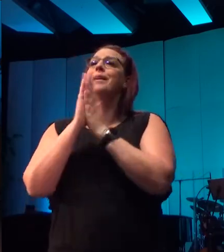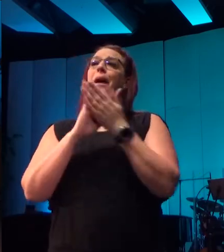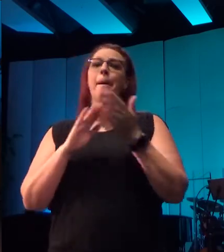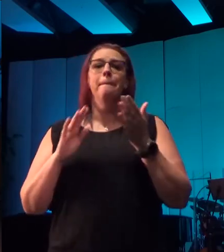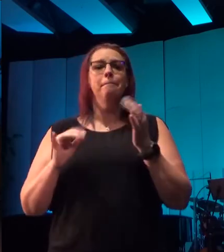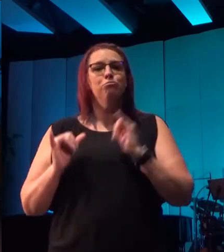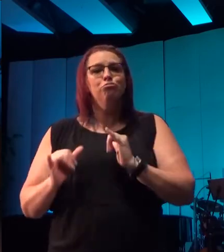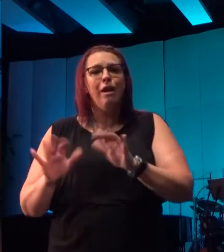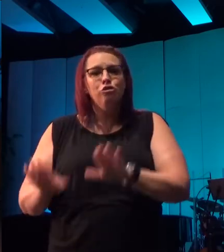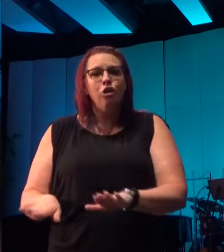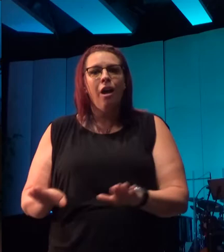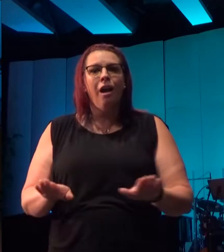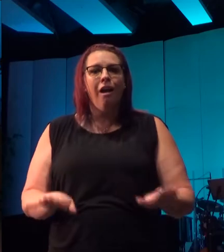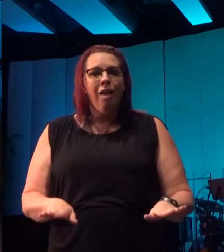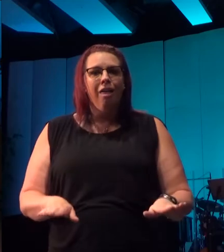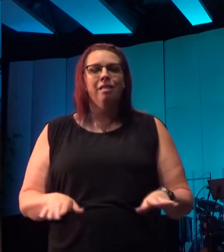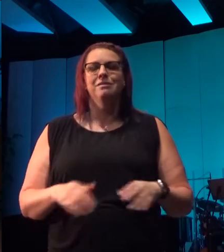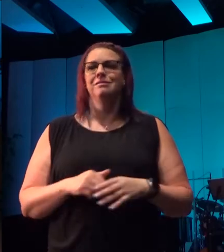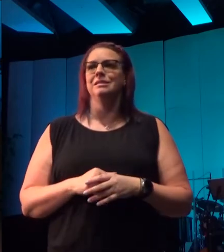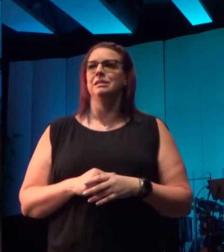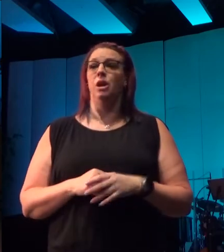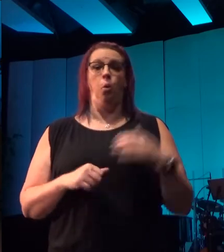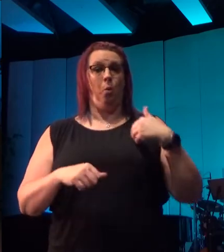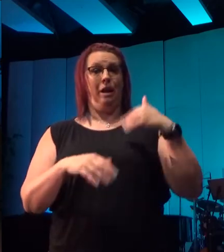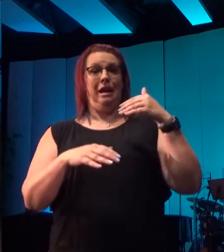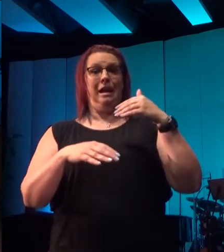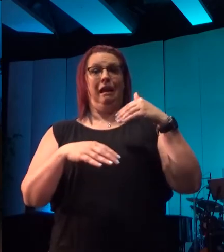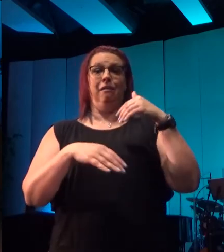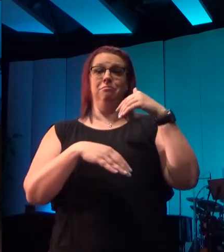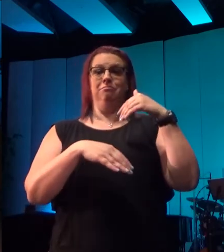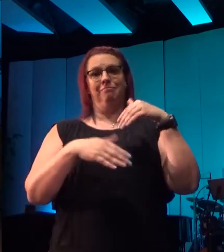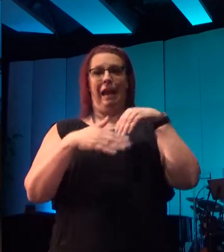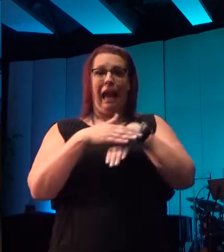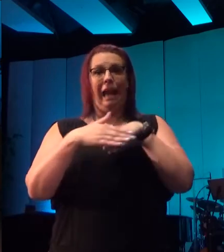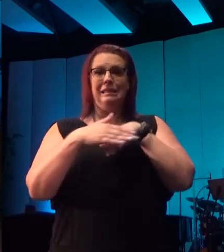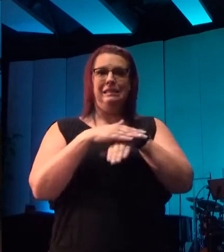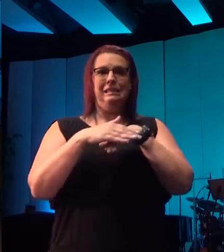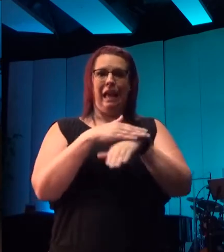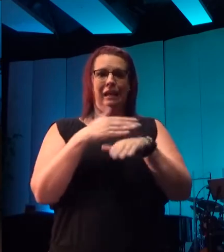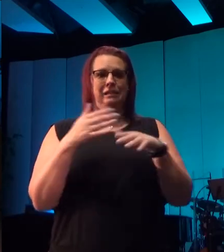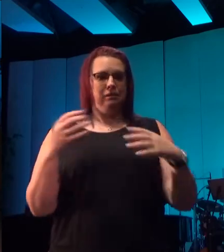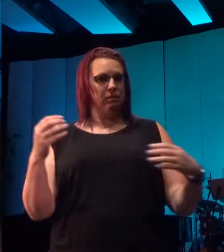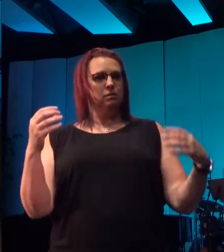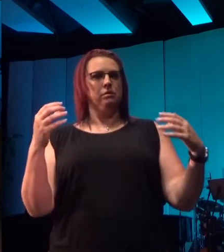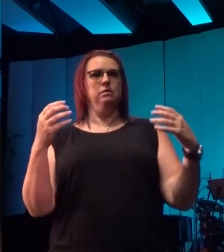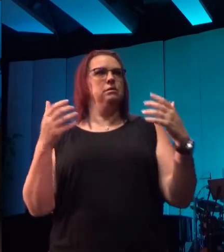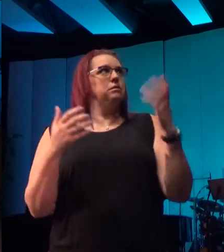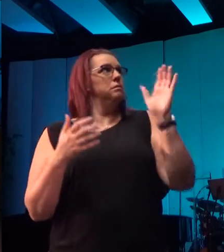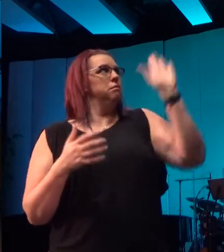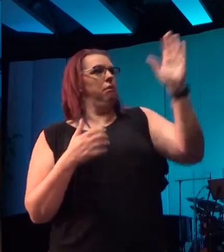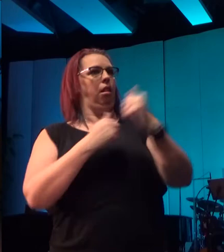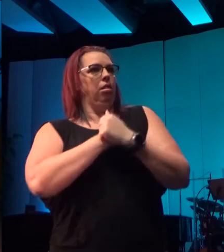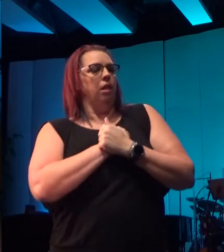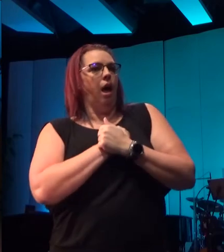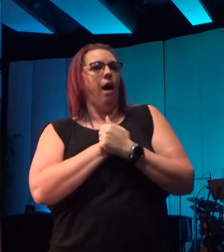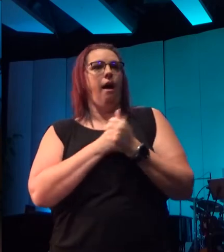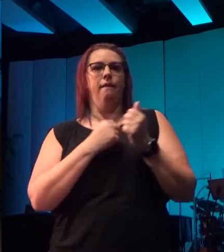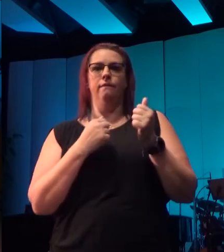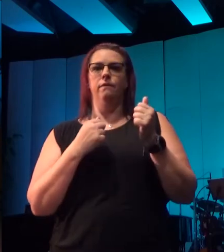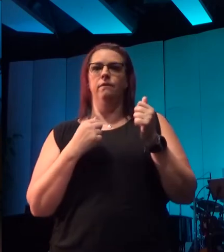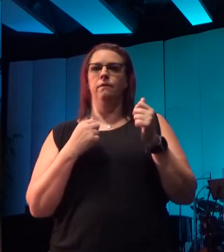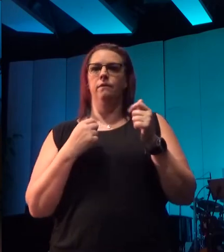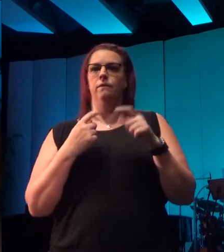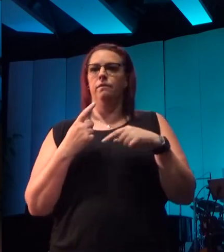and we access a greater bandwidth of intelligence and love, we're one with it, and yet we close ourselves off from it. When we